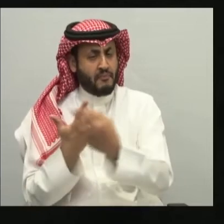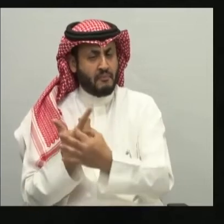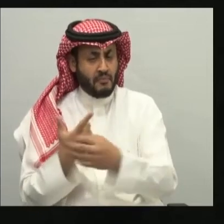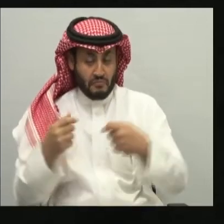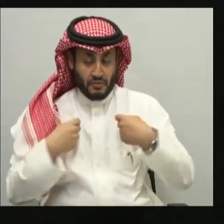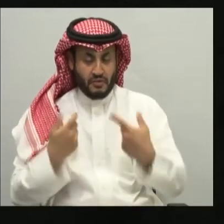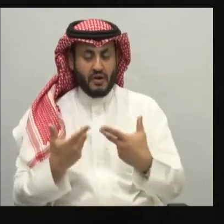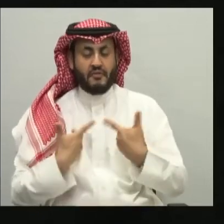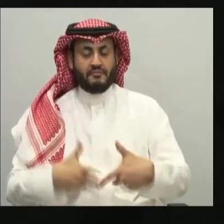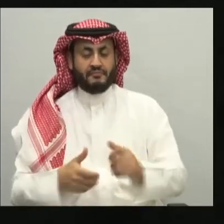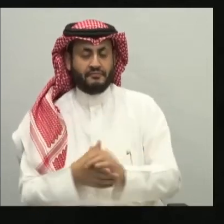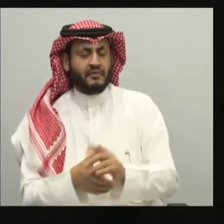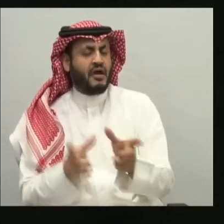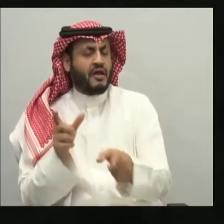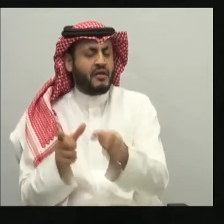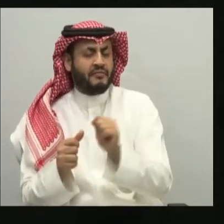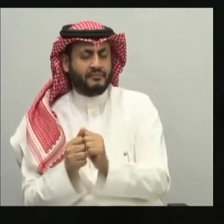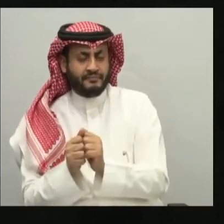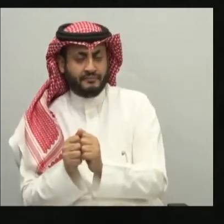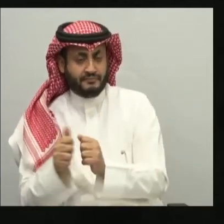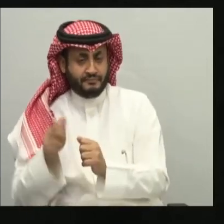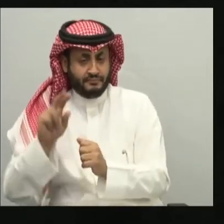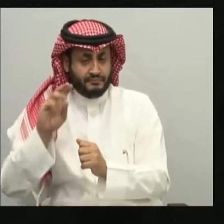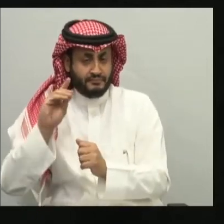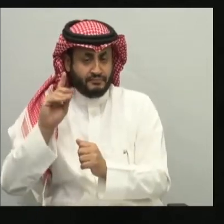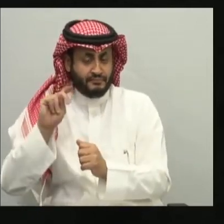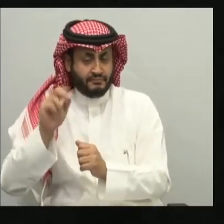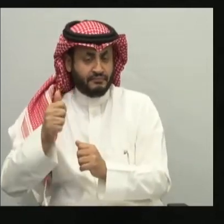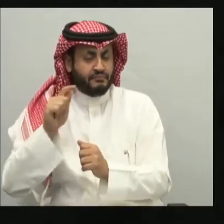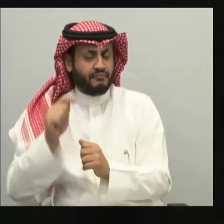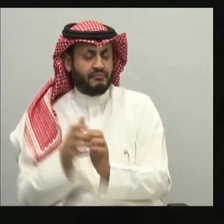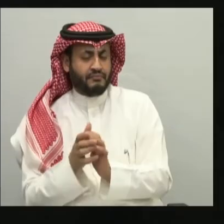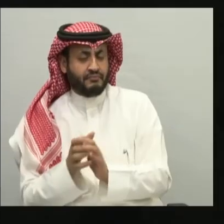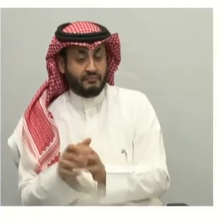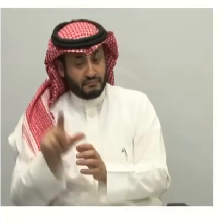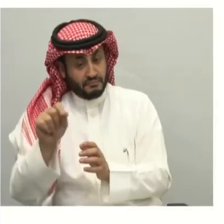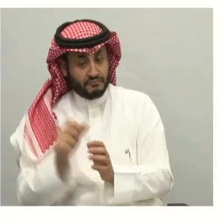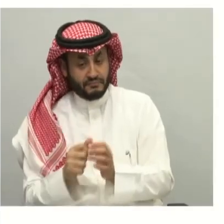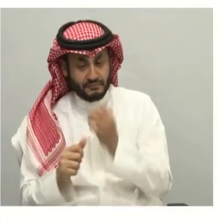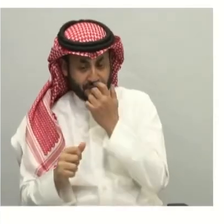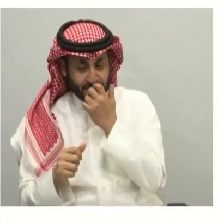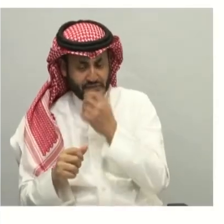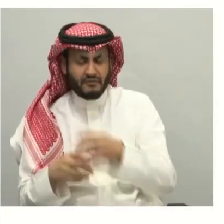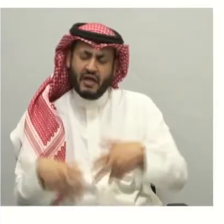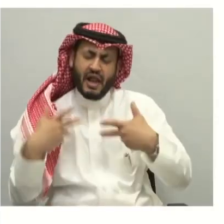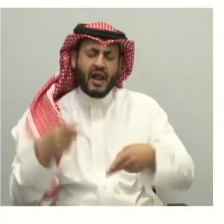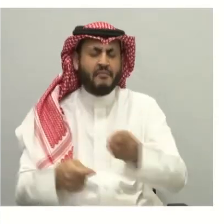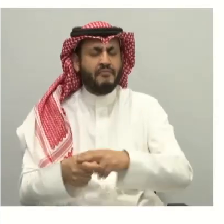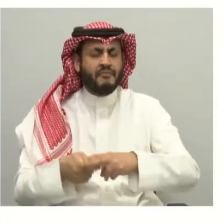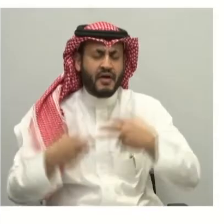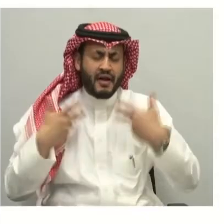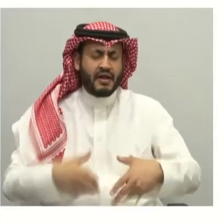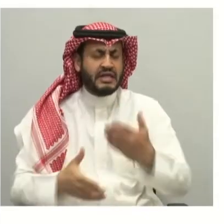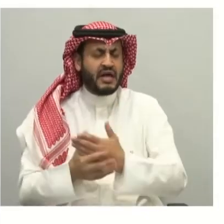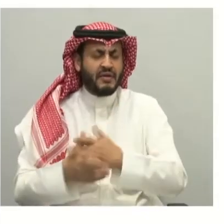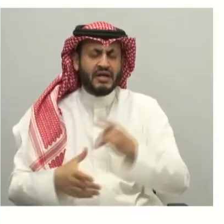celebration? So what is the style of Adnan clothes? Very good. He is going to, the style of